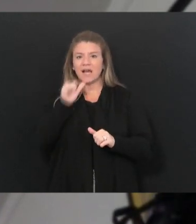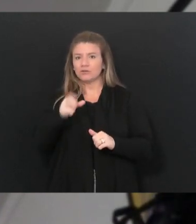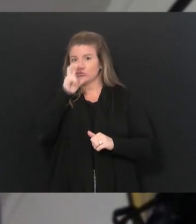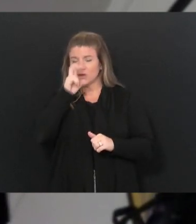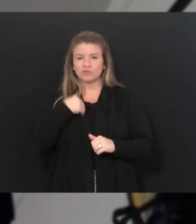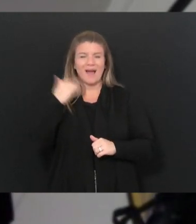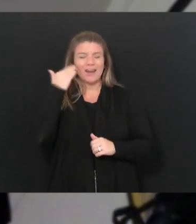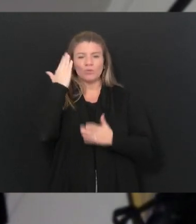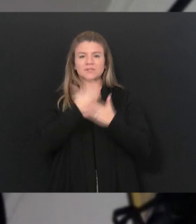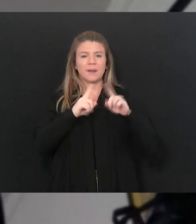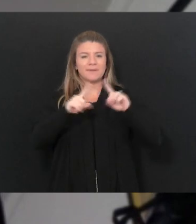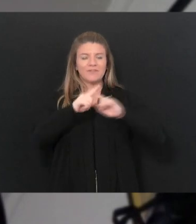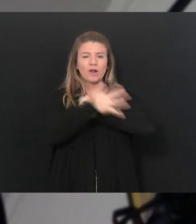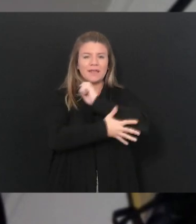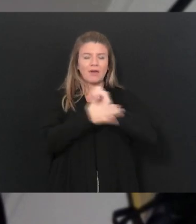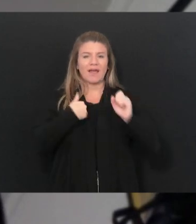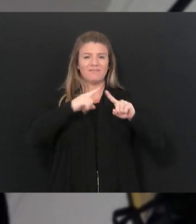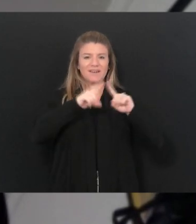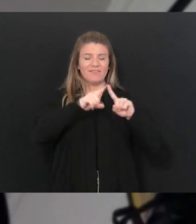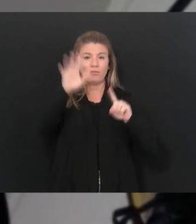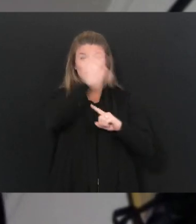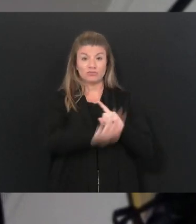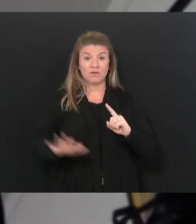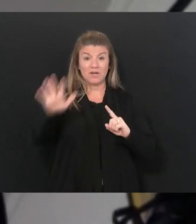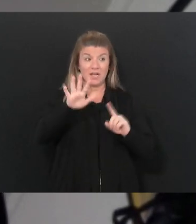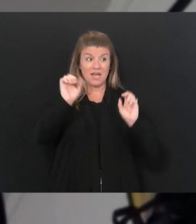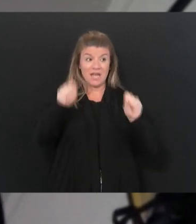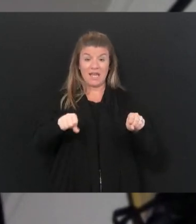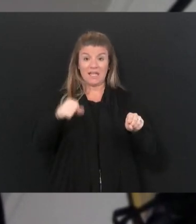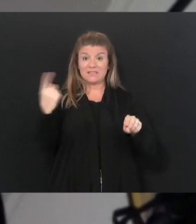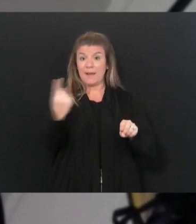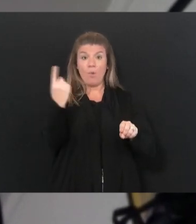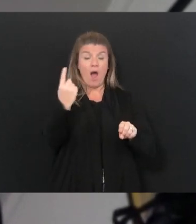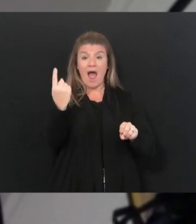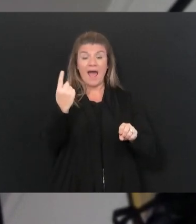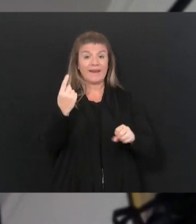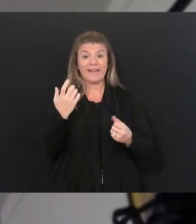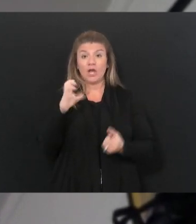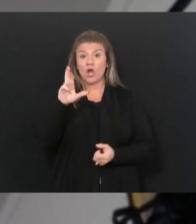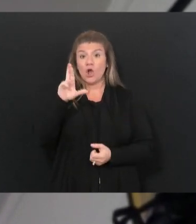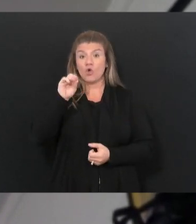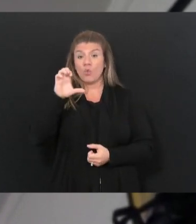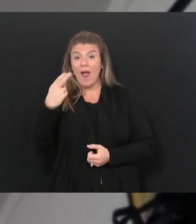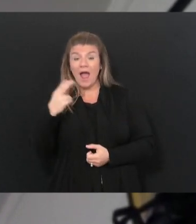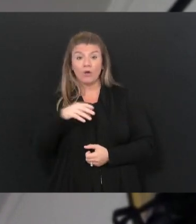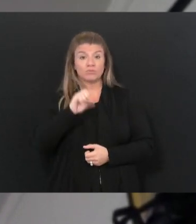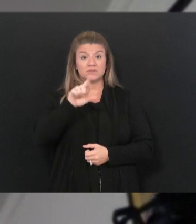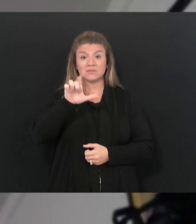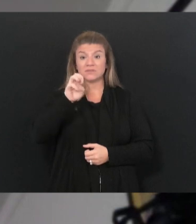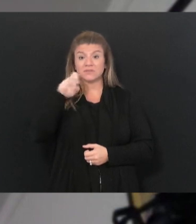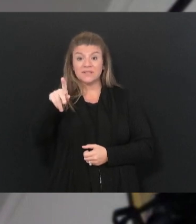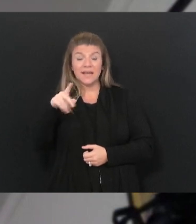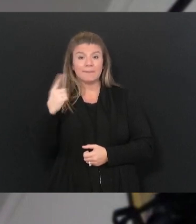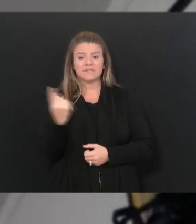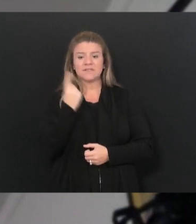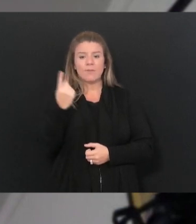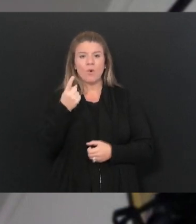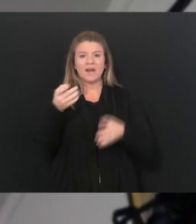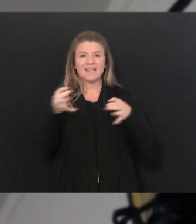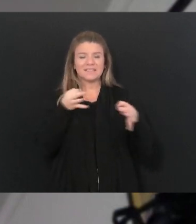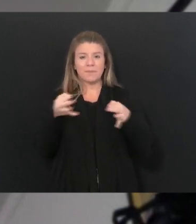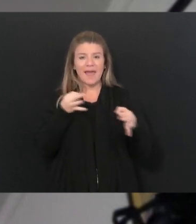had similar restrictions as well. Can somebody, either Dr. Crouch or Dr. Slimp, explain the logic